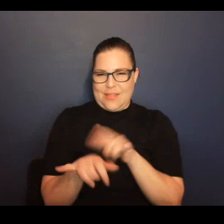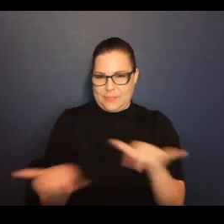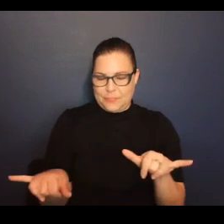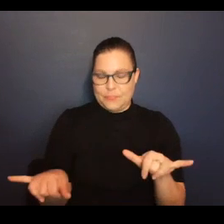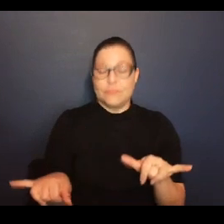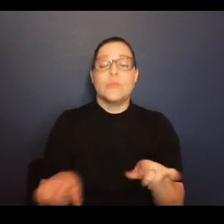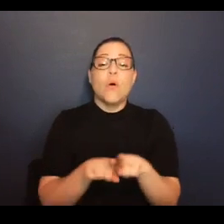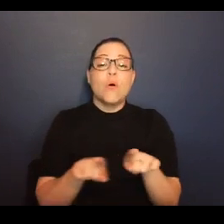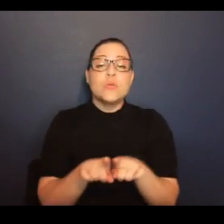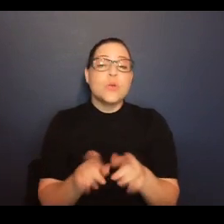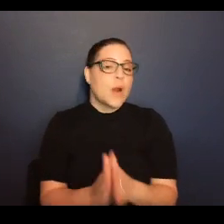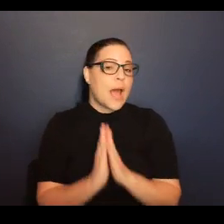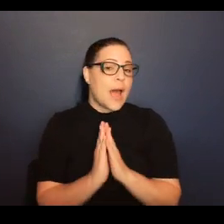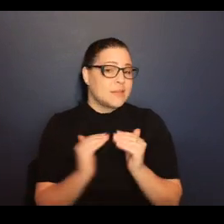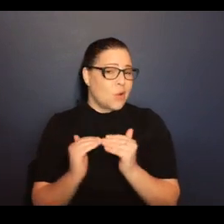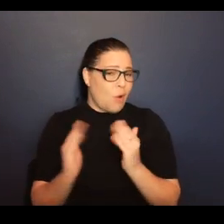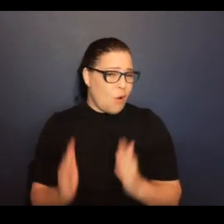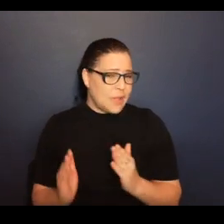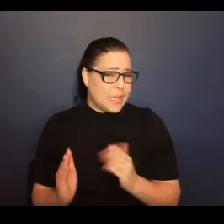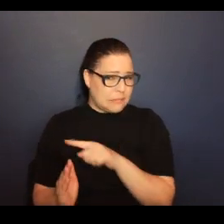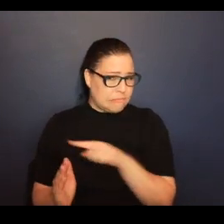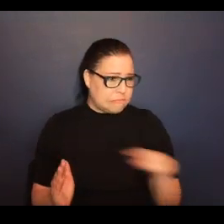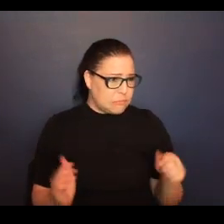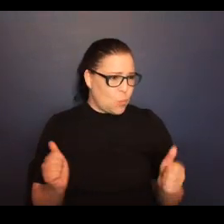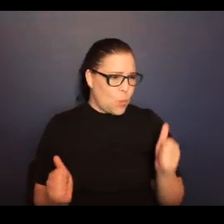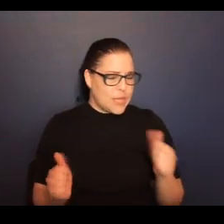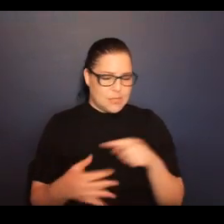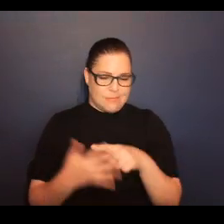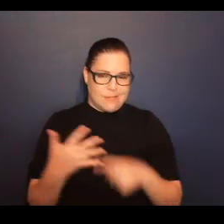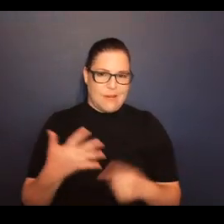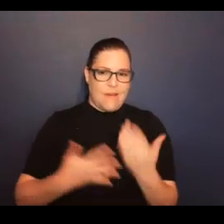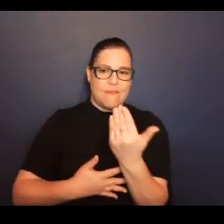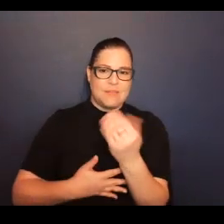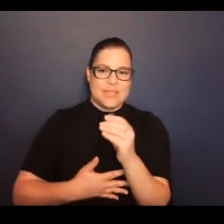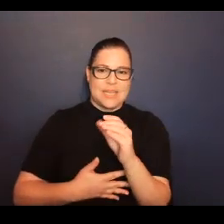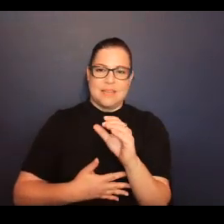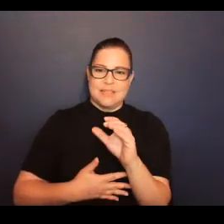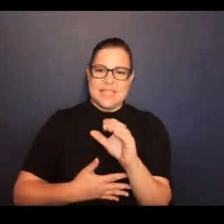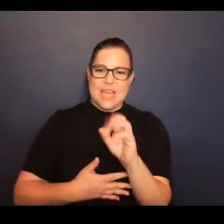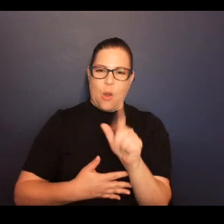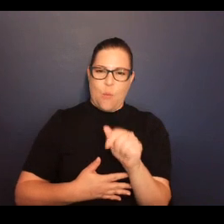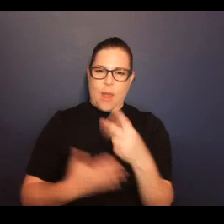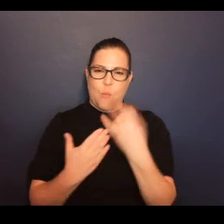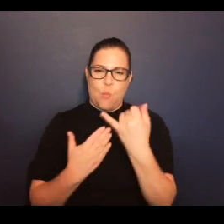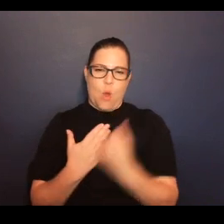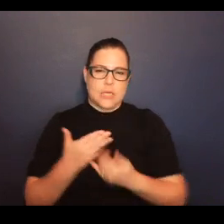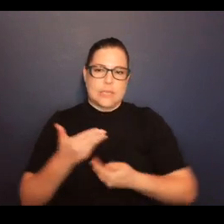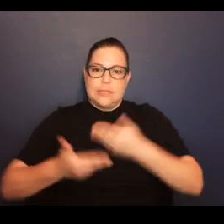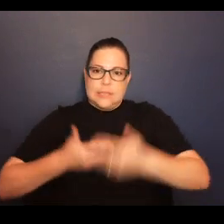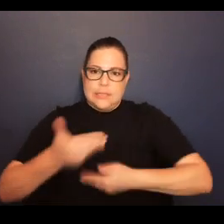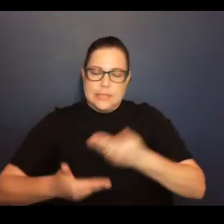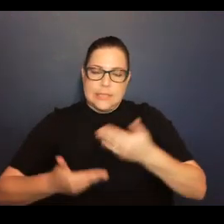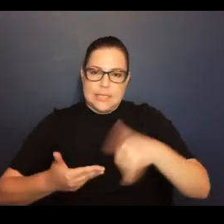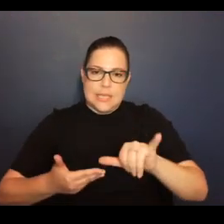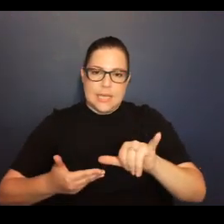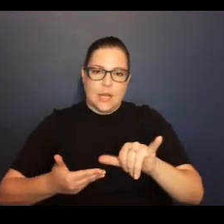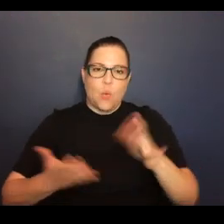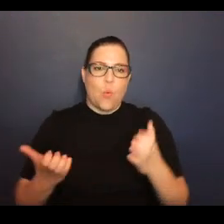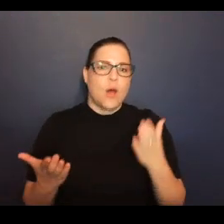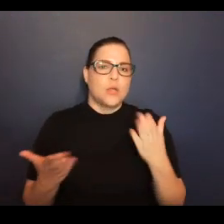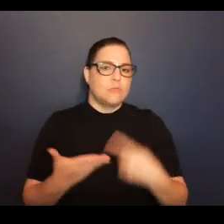Additionally, I'd like to ask my colleagues, which of the items under 15 CRA projects in progress would you like to hear from staff